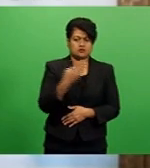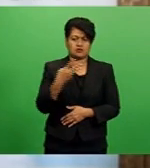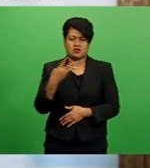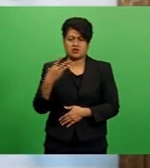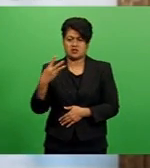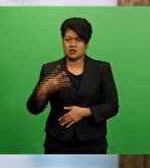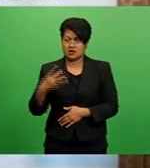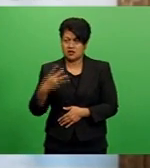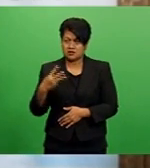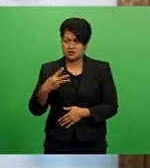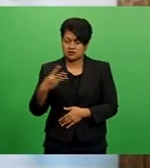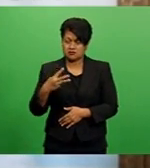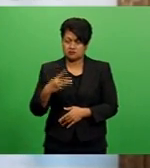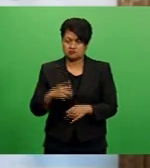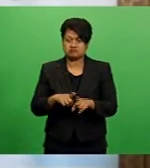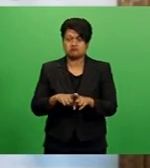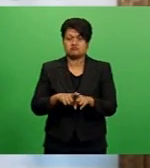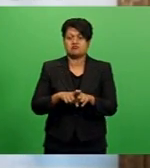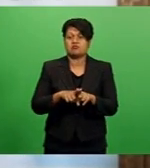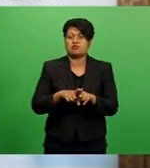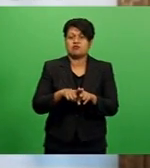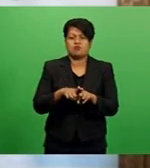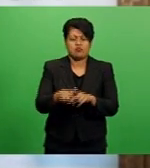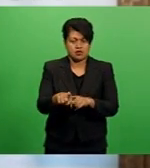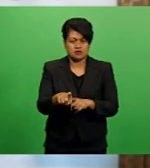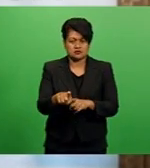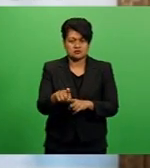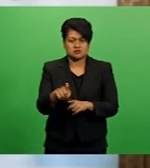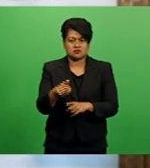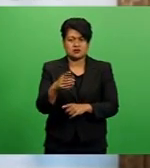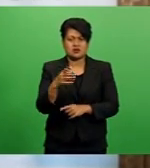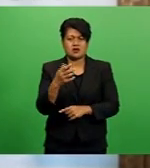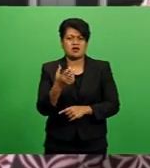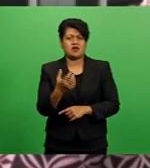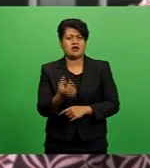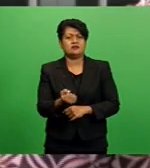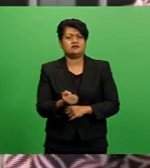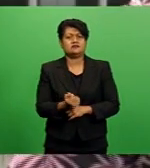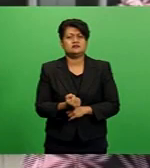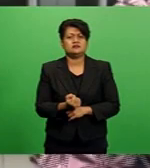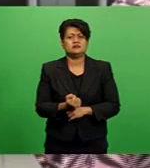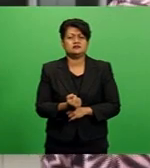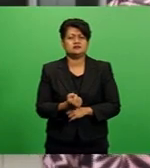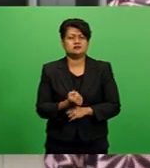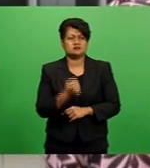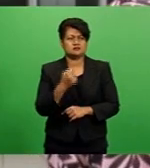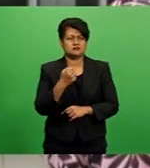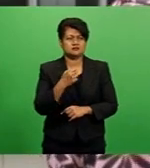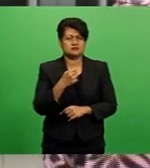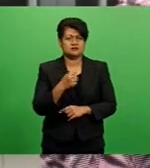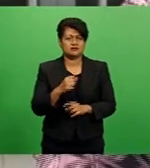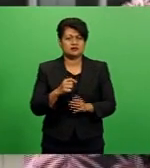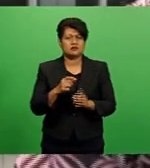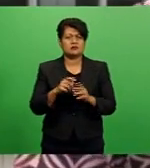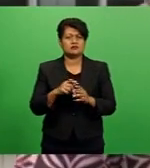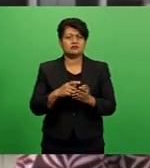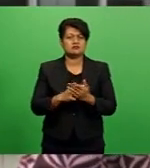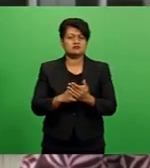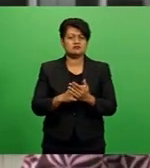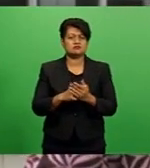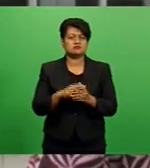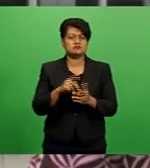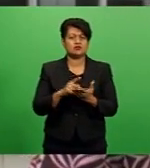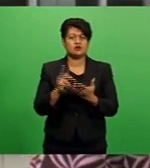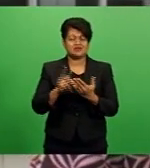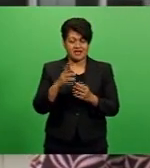13, mostly they have follicles. Project Heaven Trust is also